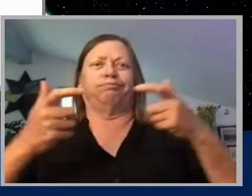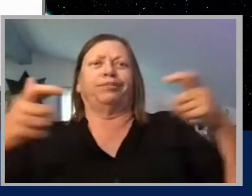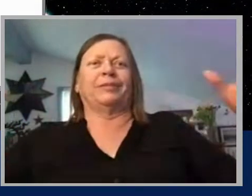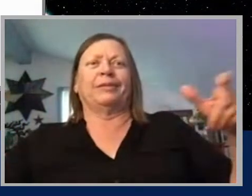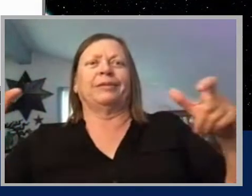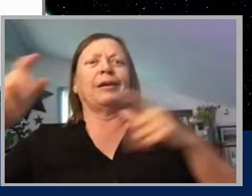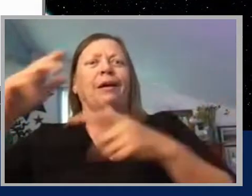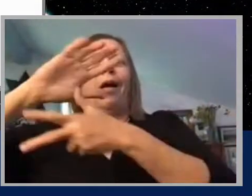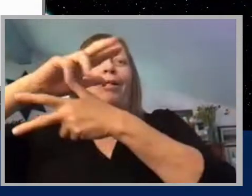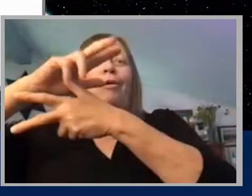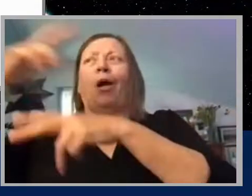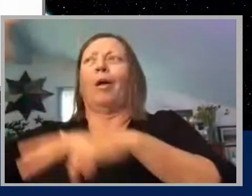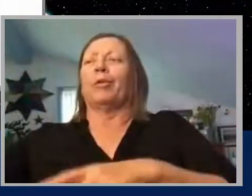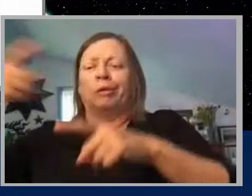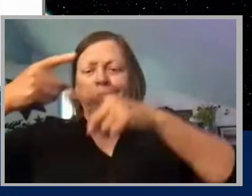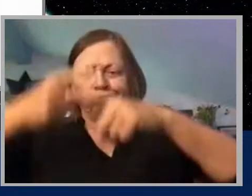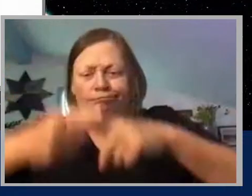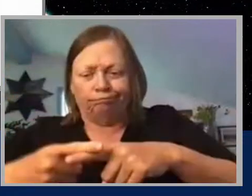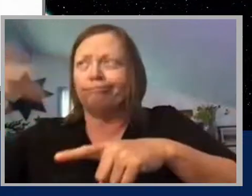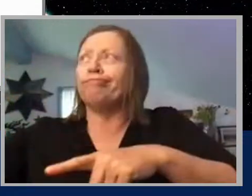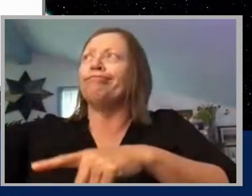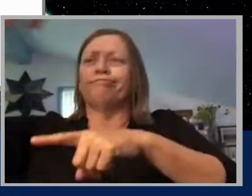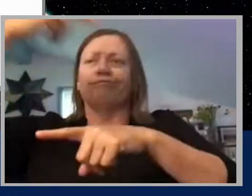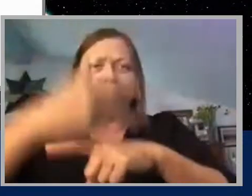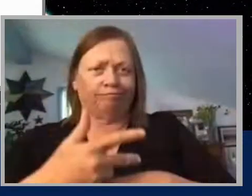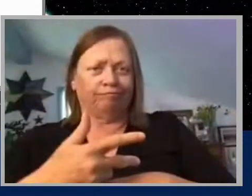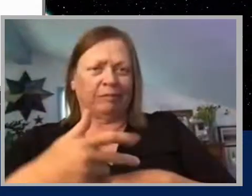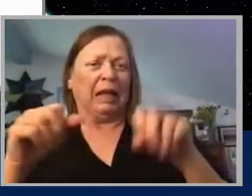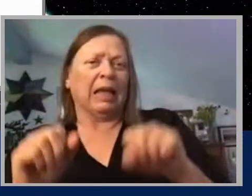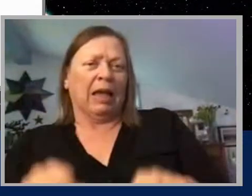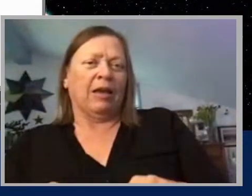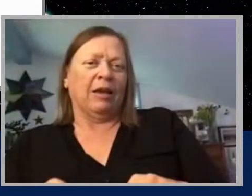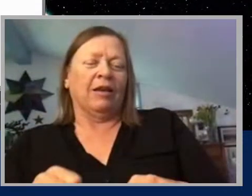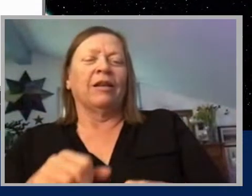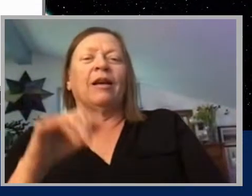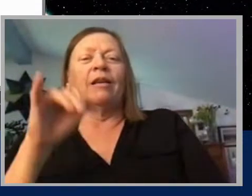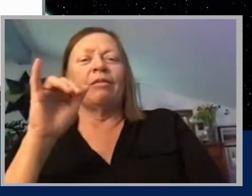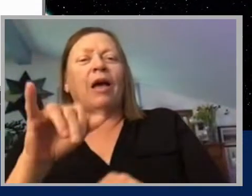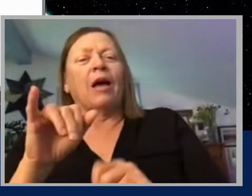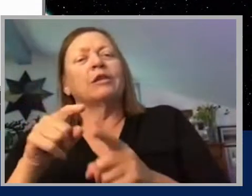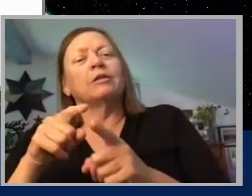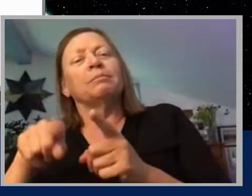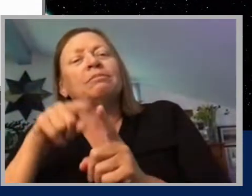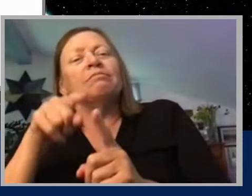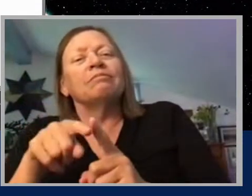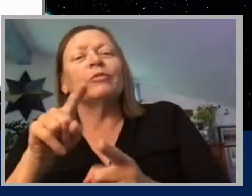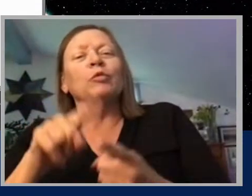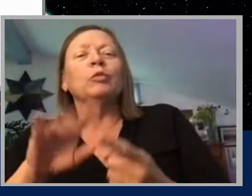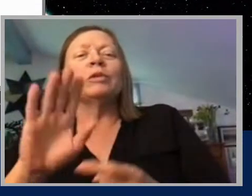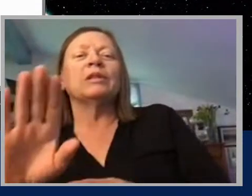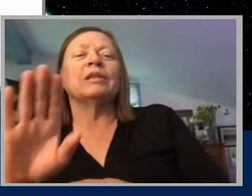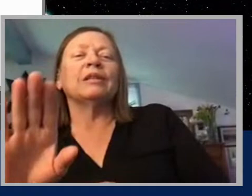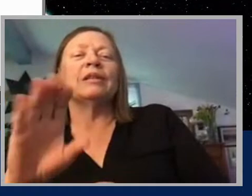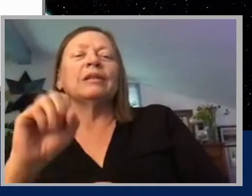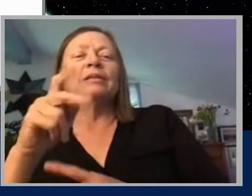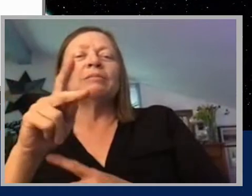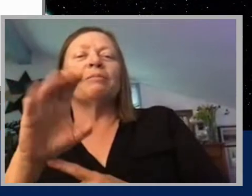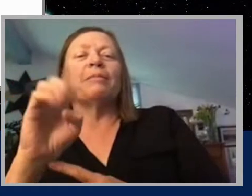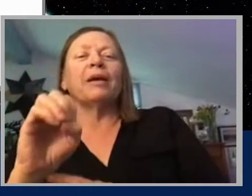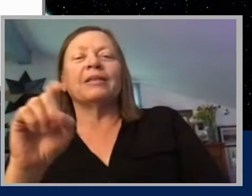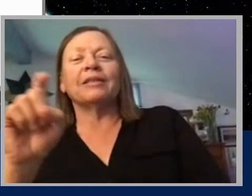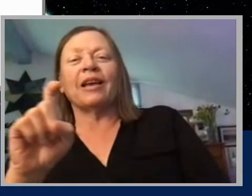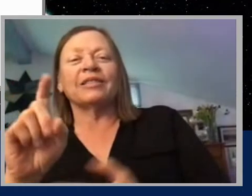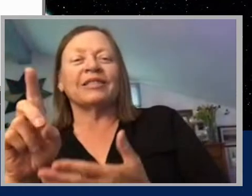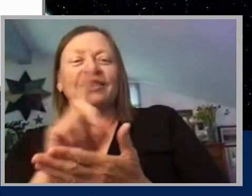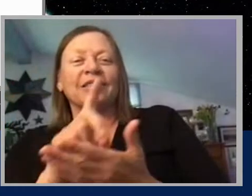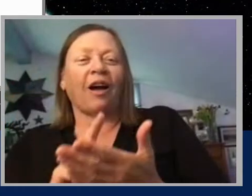right? Yeah. But that's just specific to the design of how this partner, SpaceX, does it. They have the way that the capsule can come aboard with the